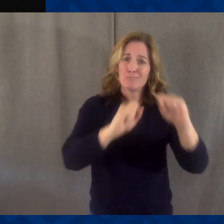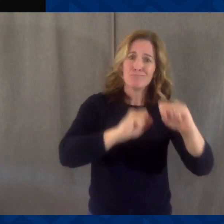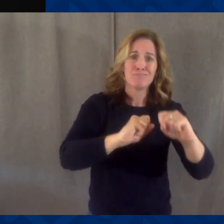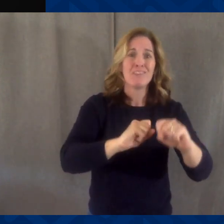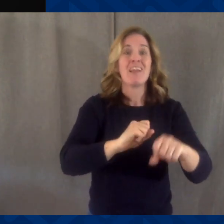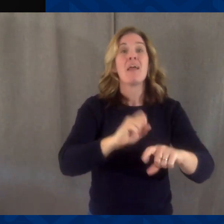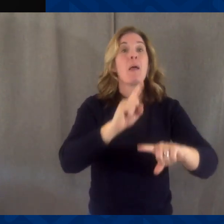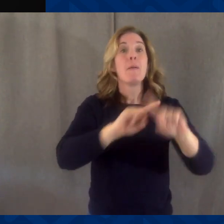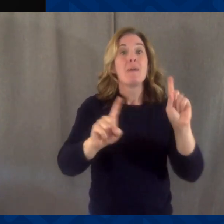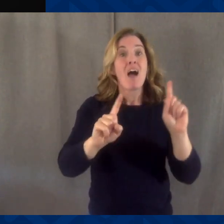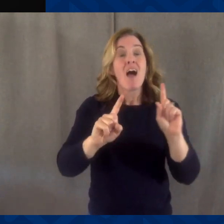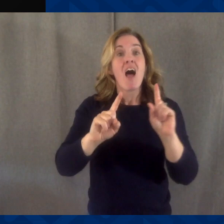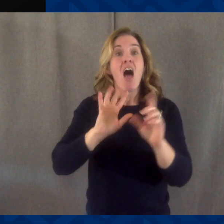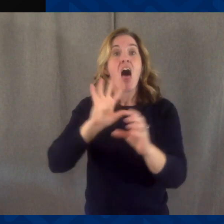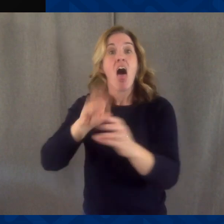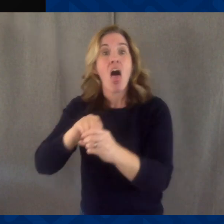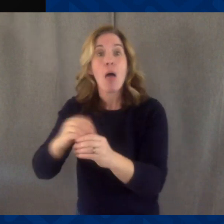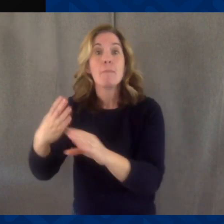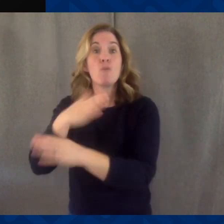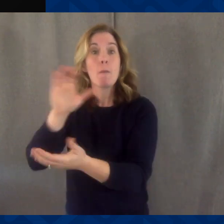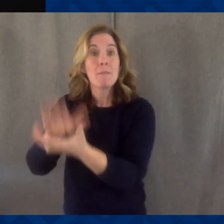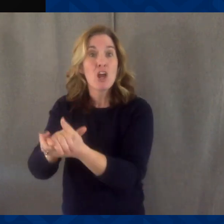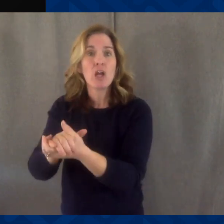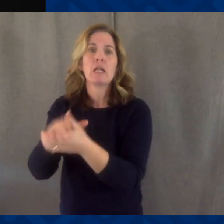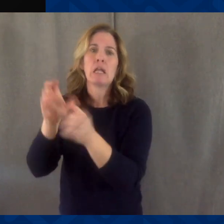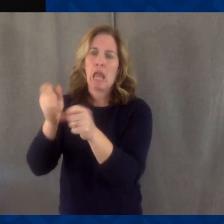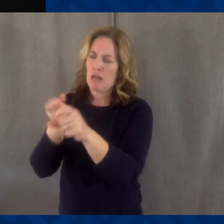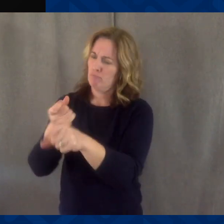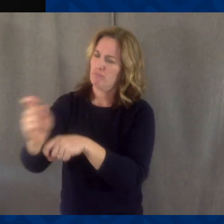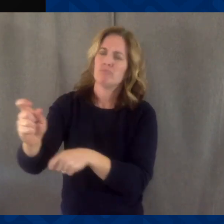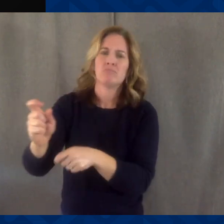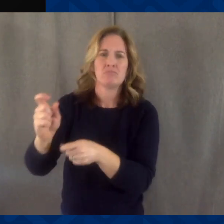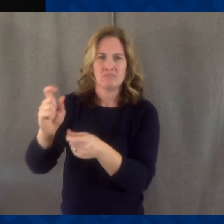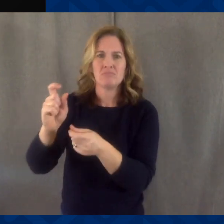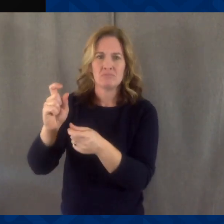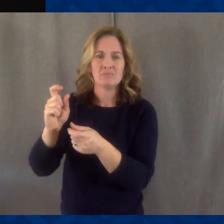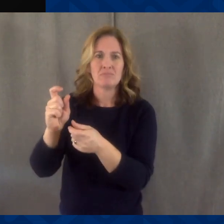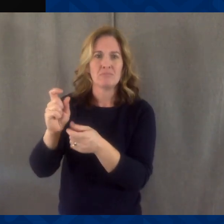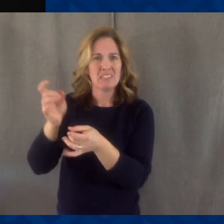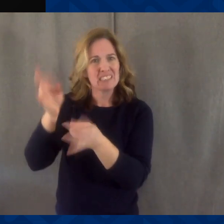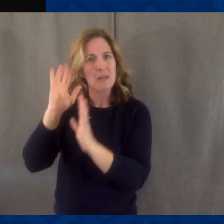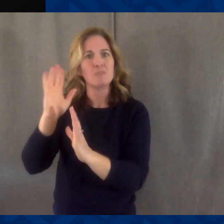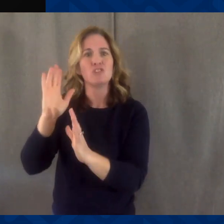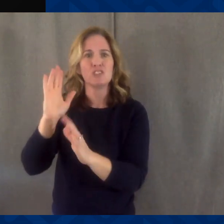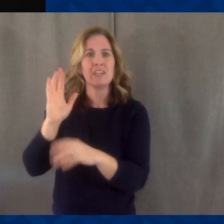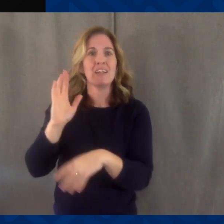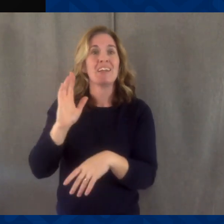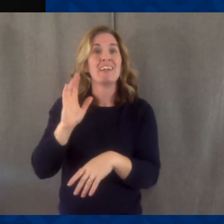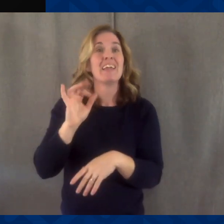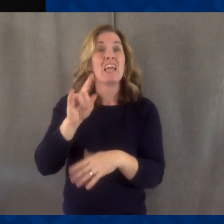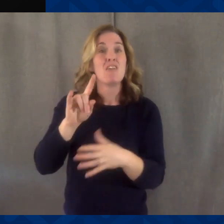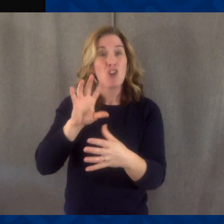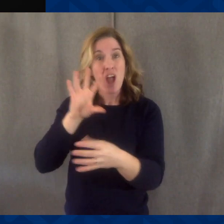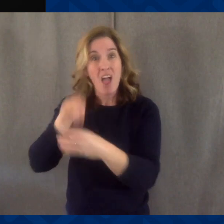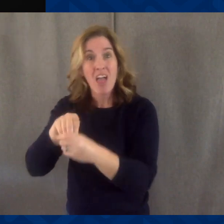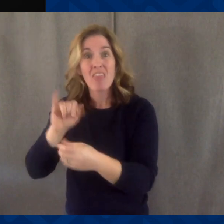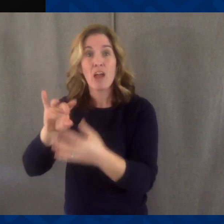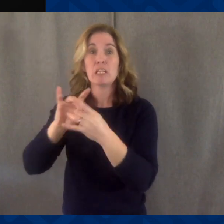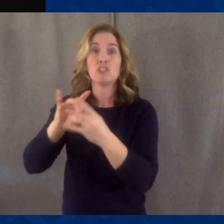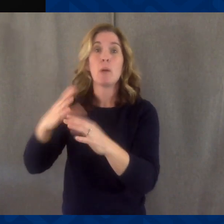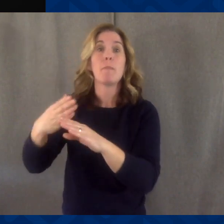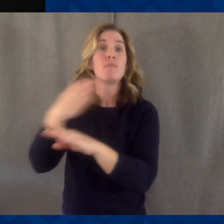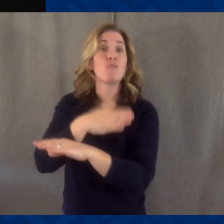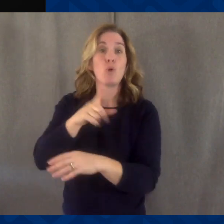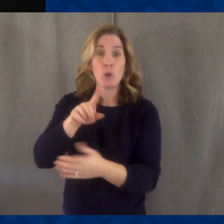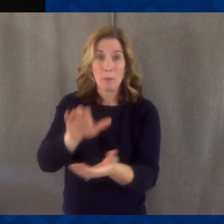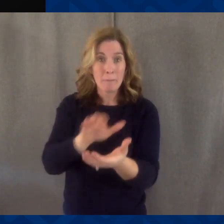incredibly damaging and destructive. Relationships are good. But if you hurry into a relationship before you're ready, it could tear your life apart. But we say in